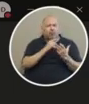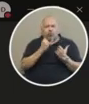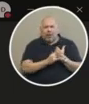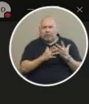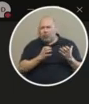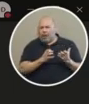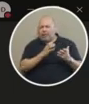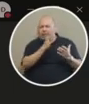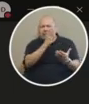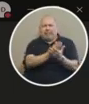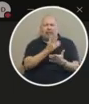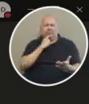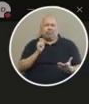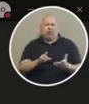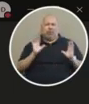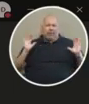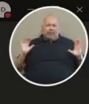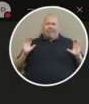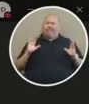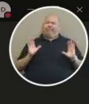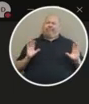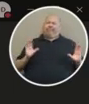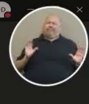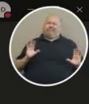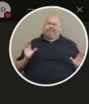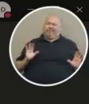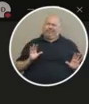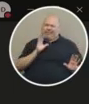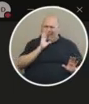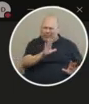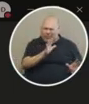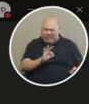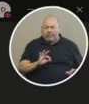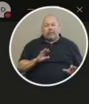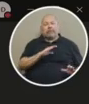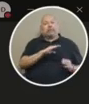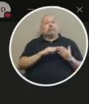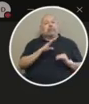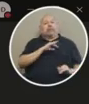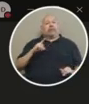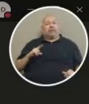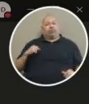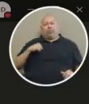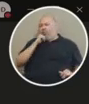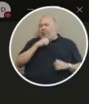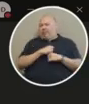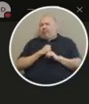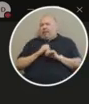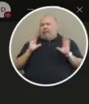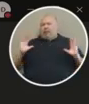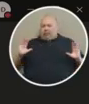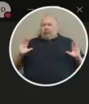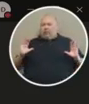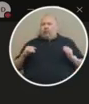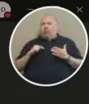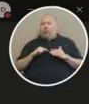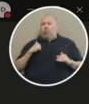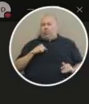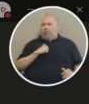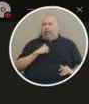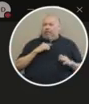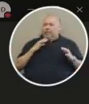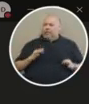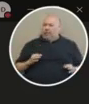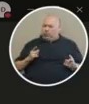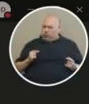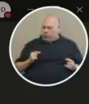they want to stop altogether. That's a council decision. We won't be making those decisions. That would be something the council decides on whether they